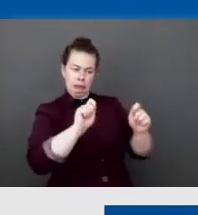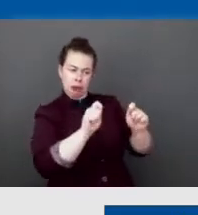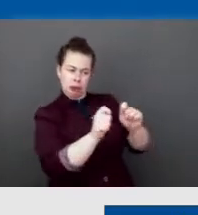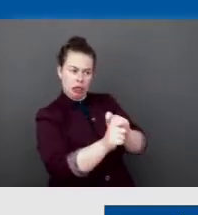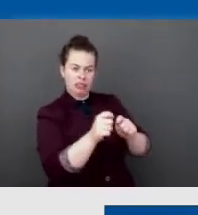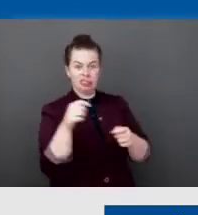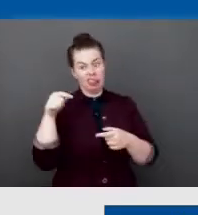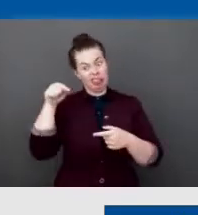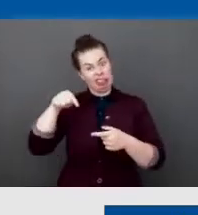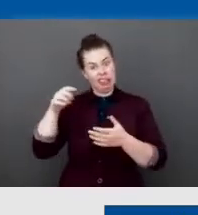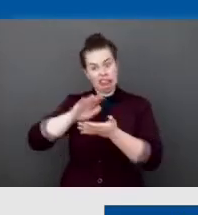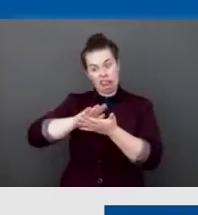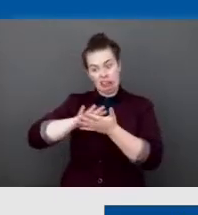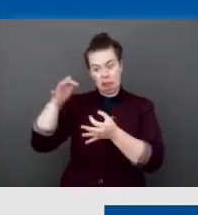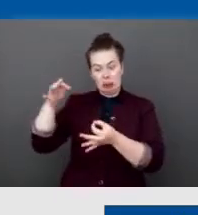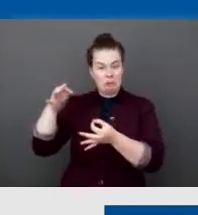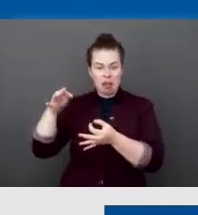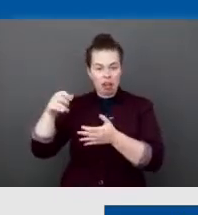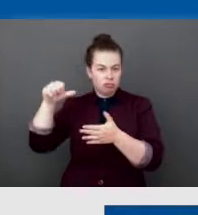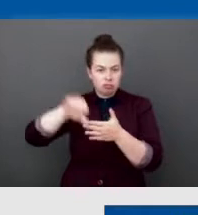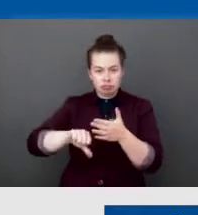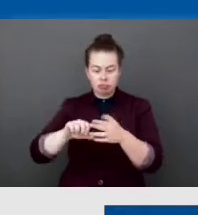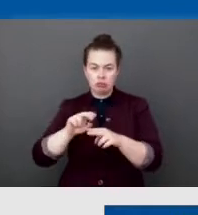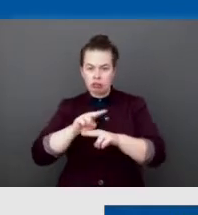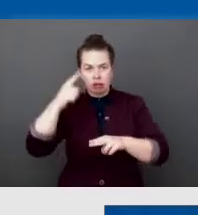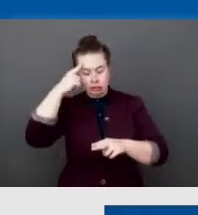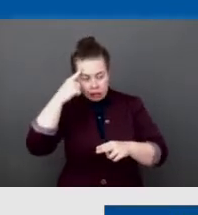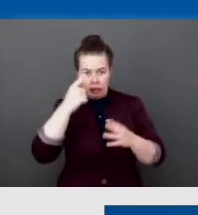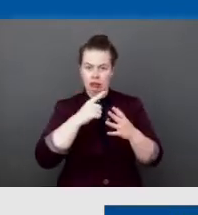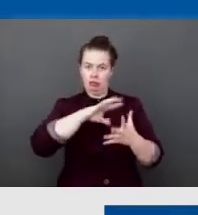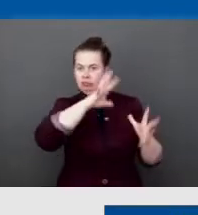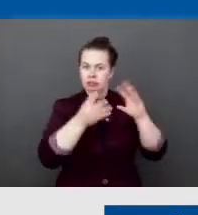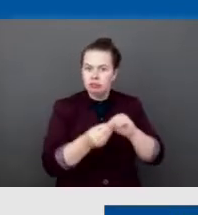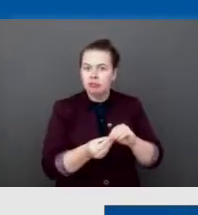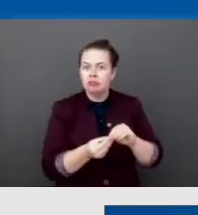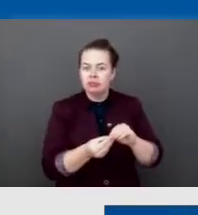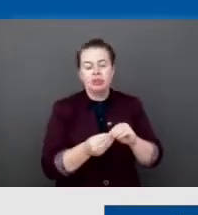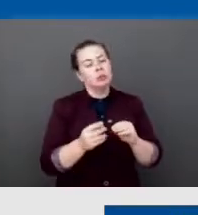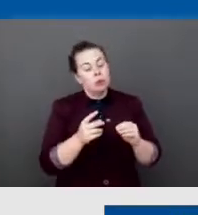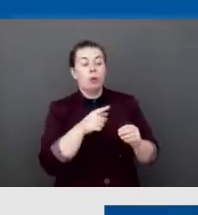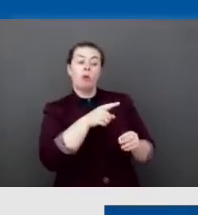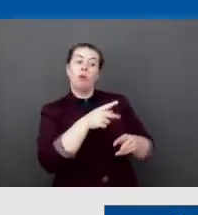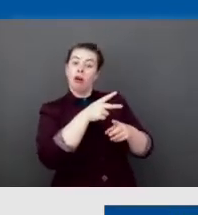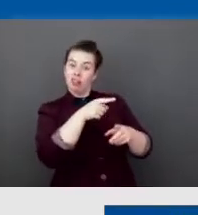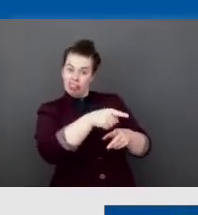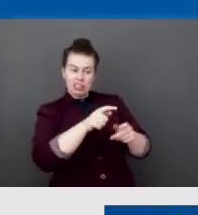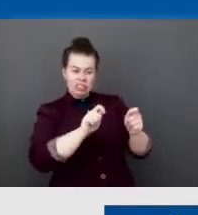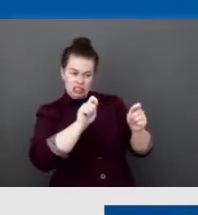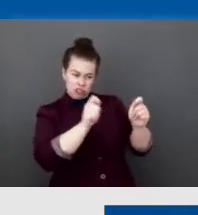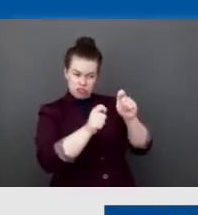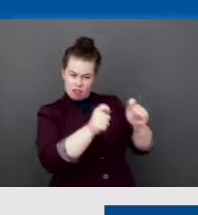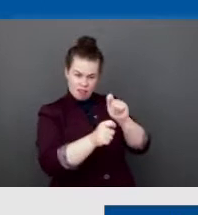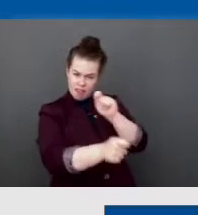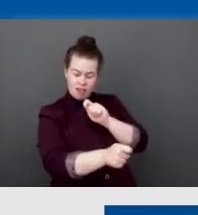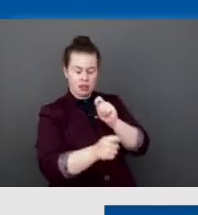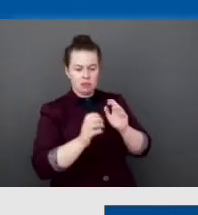of resource right across the whole spectrum of both health and social care. So care pathway redesign takes a lot of time, and